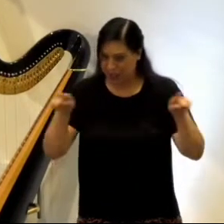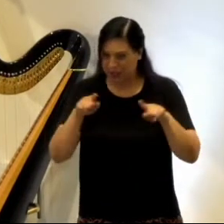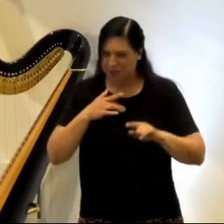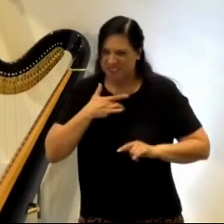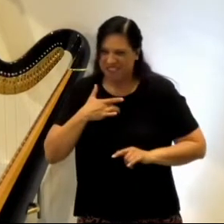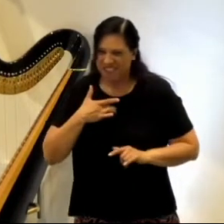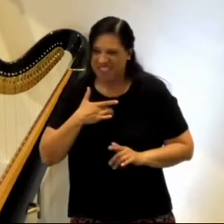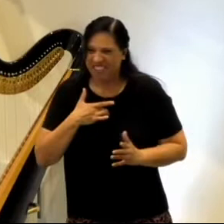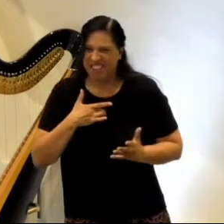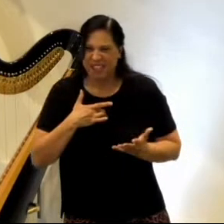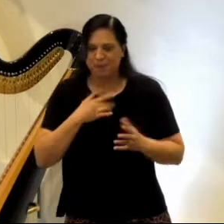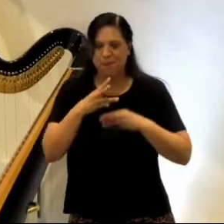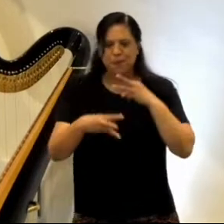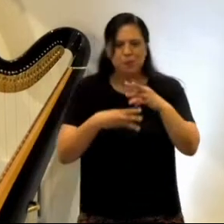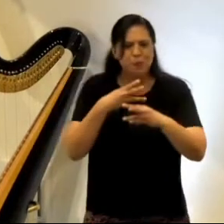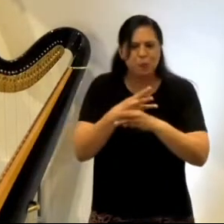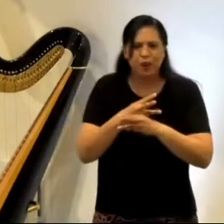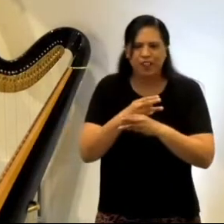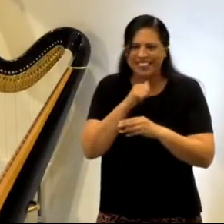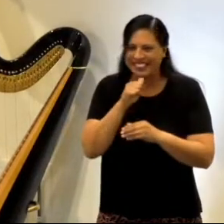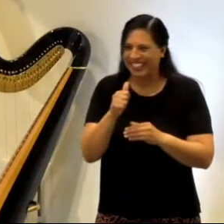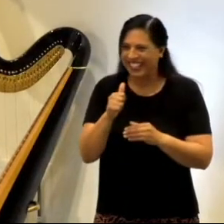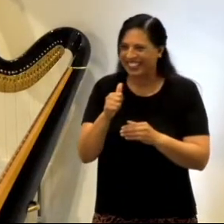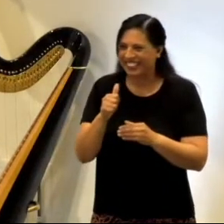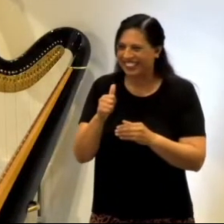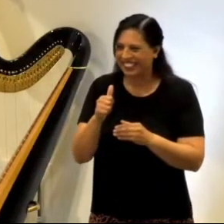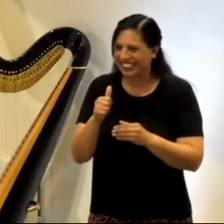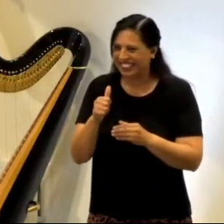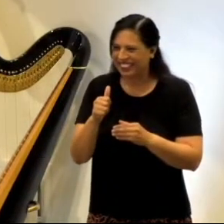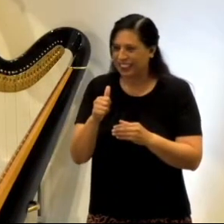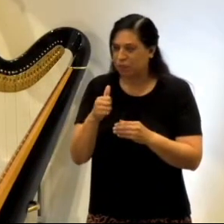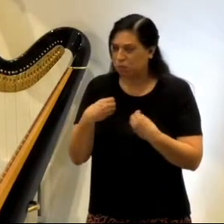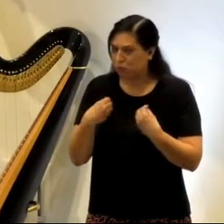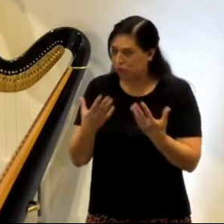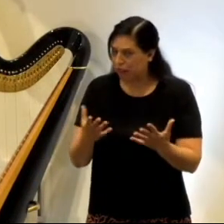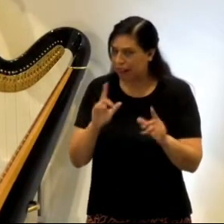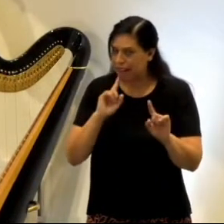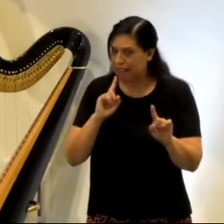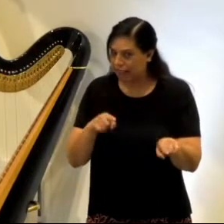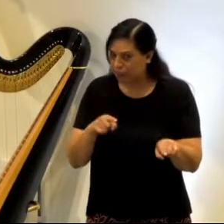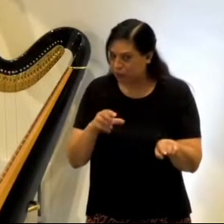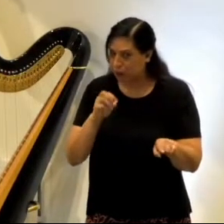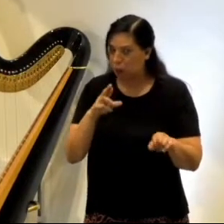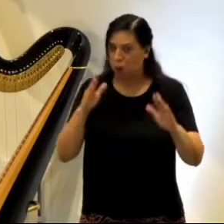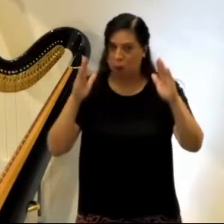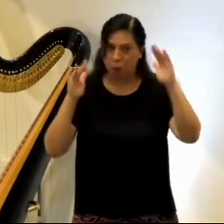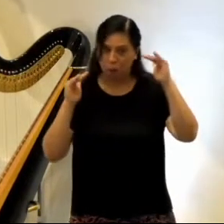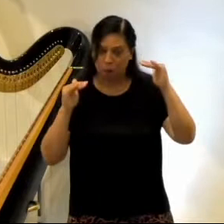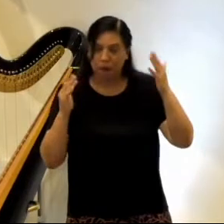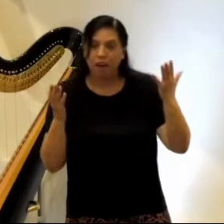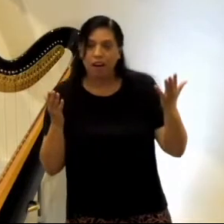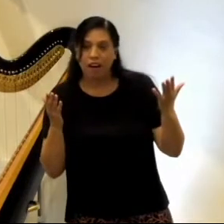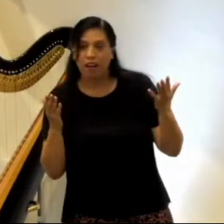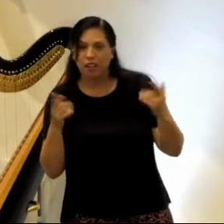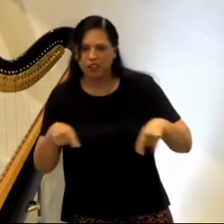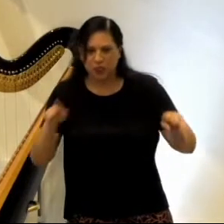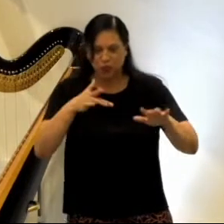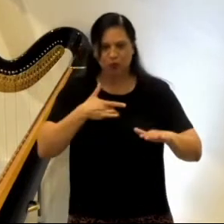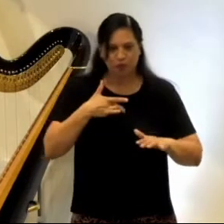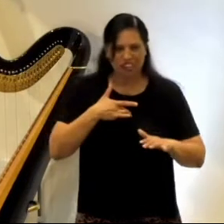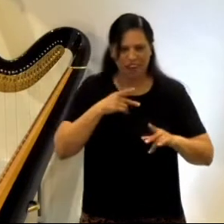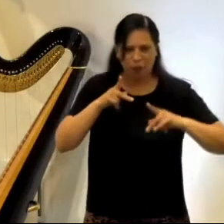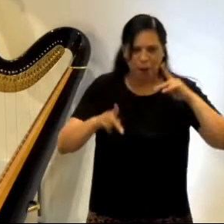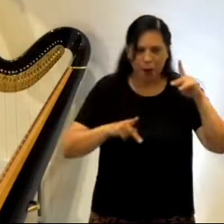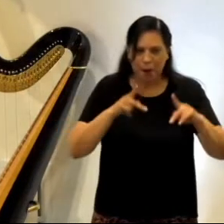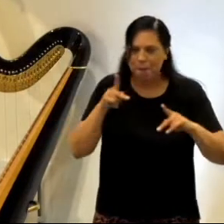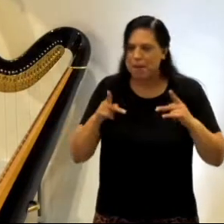that this world's not offering us too many answers or too much hope? Do you sense that people